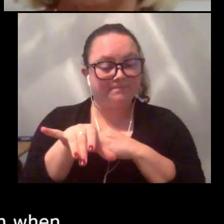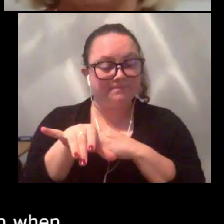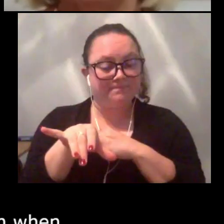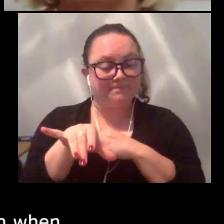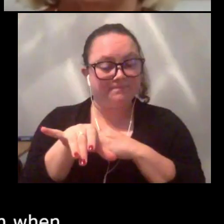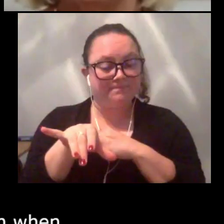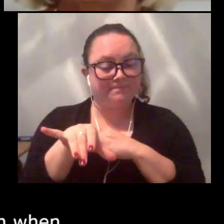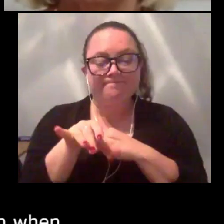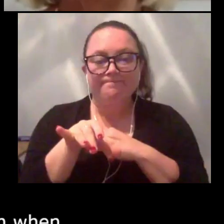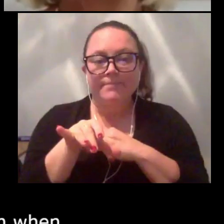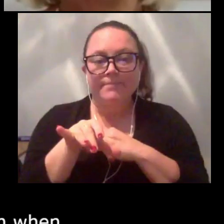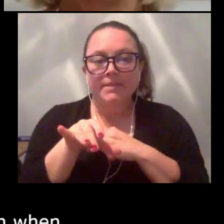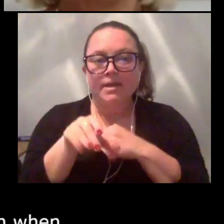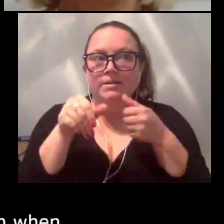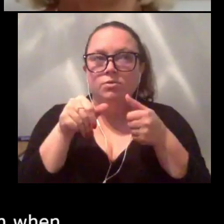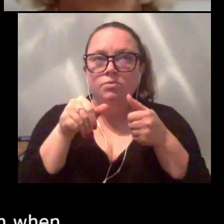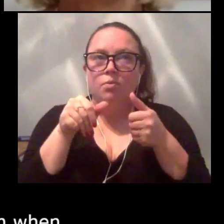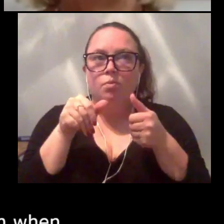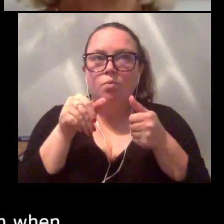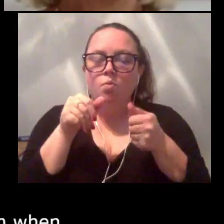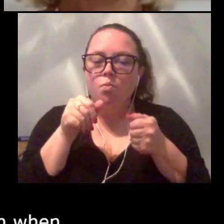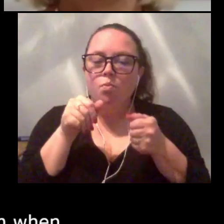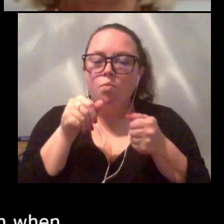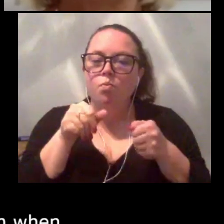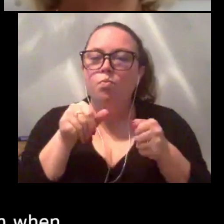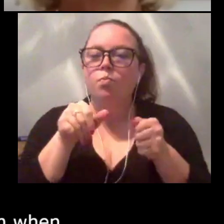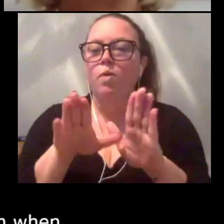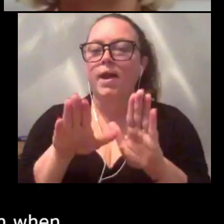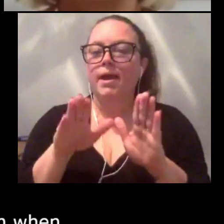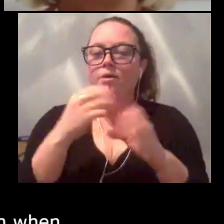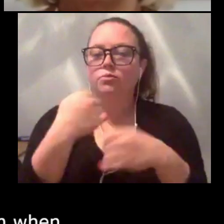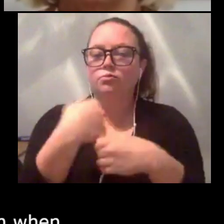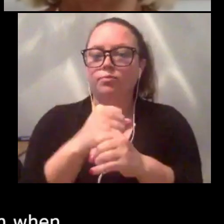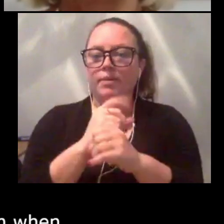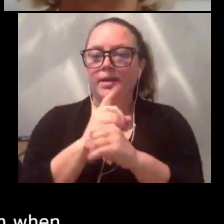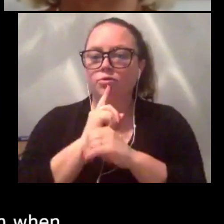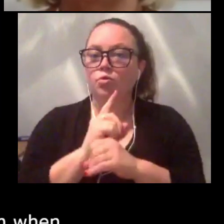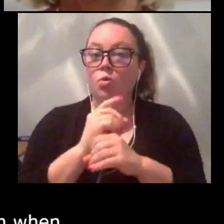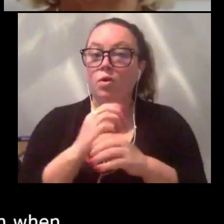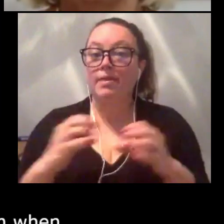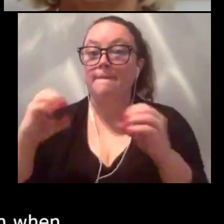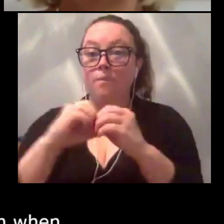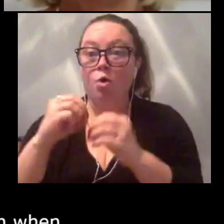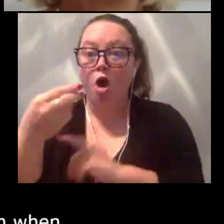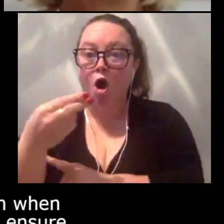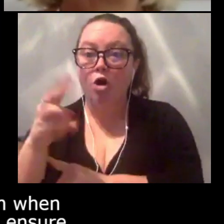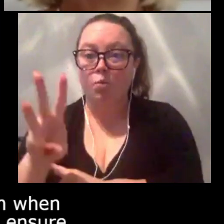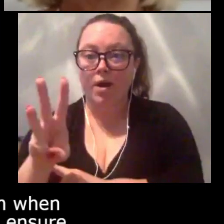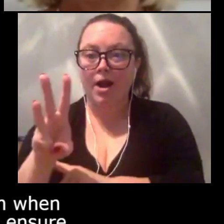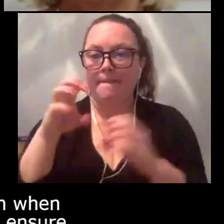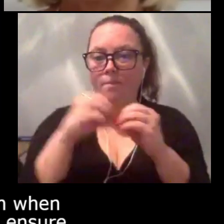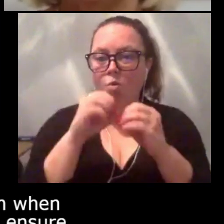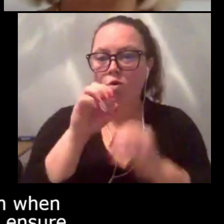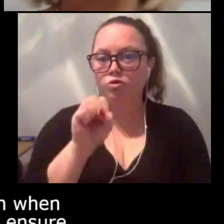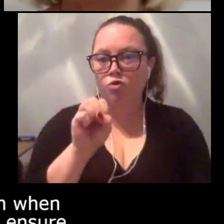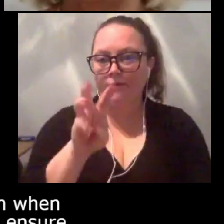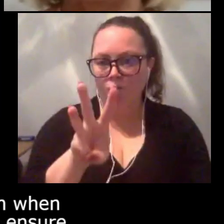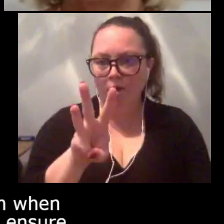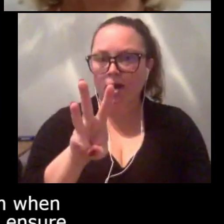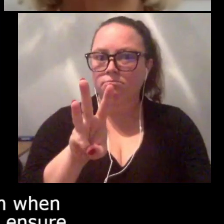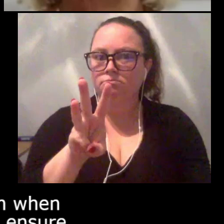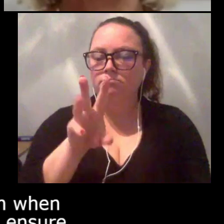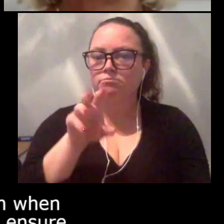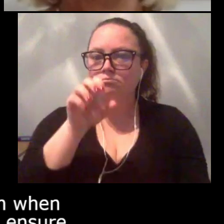a way to ensure that more hardware, software is accessible through